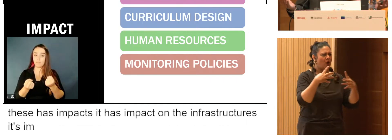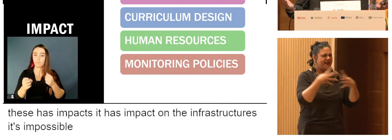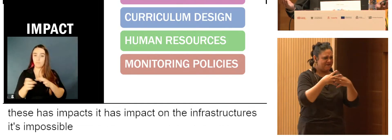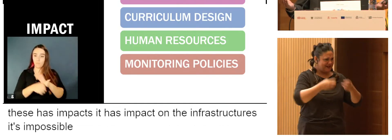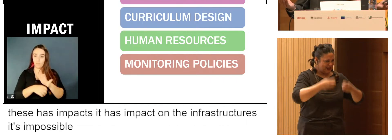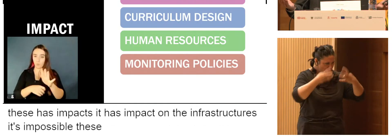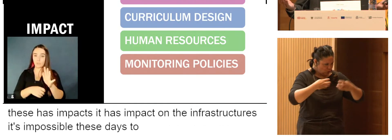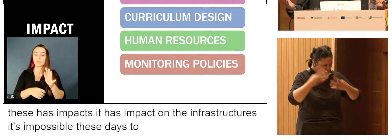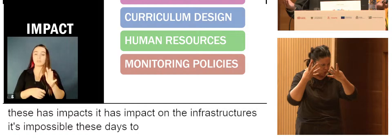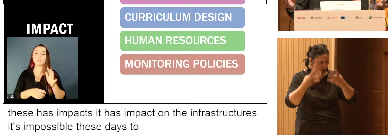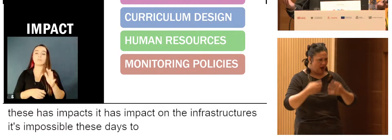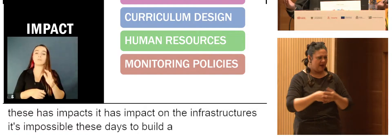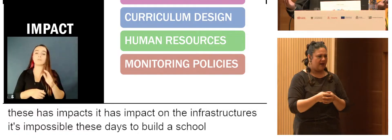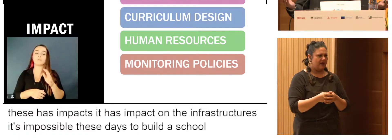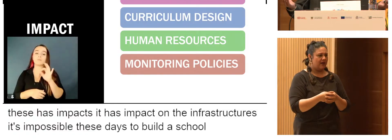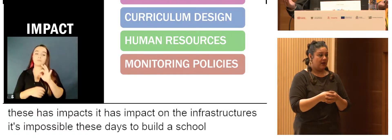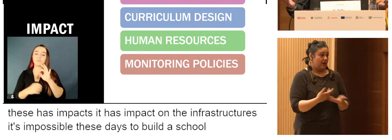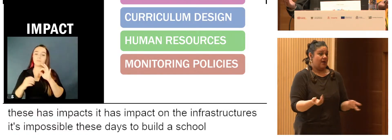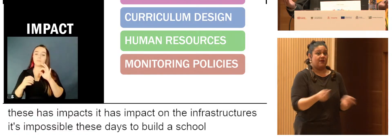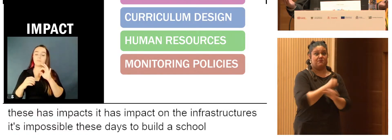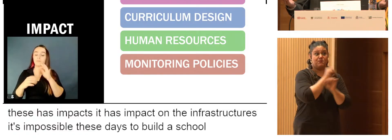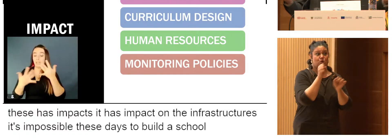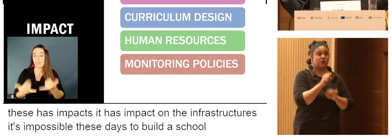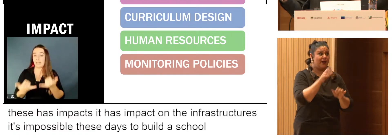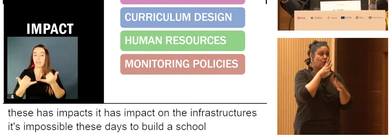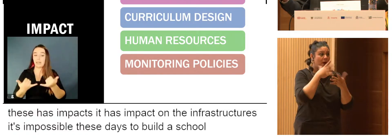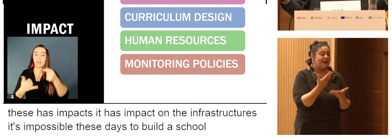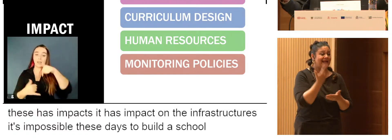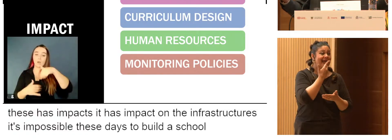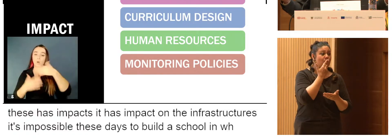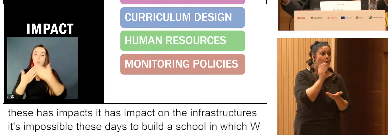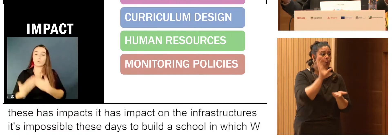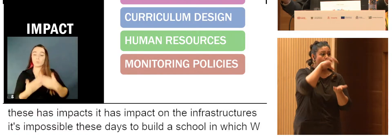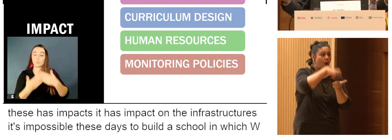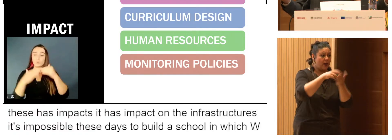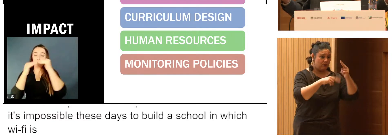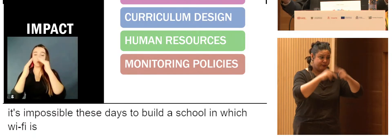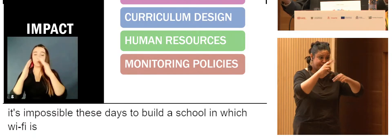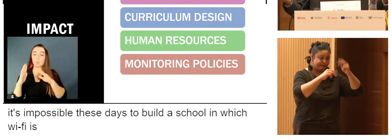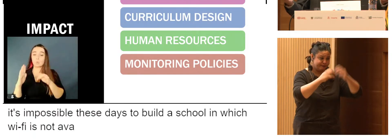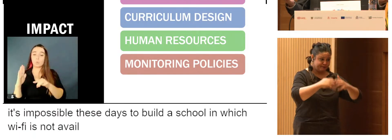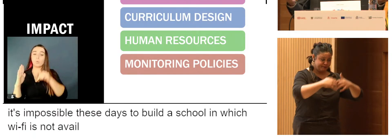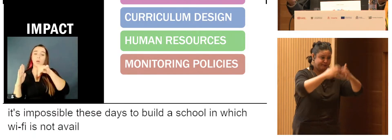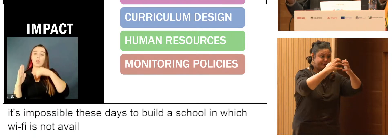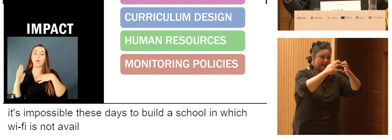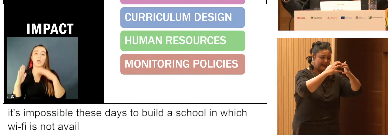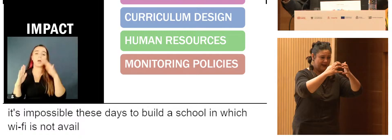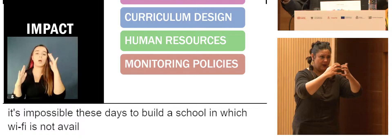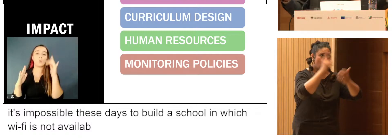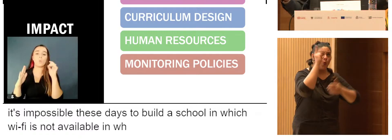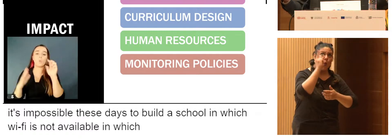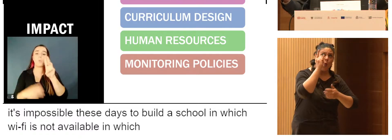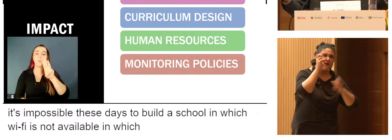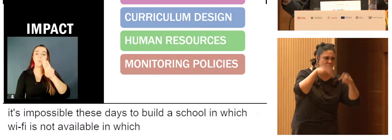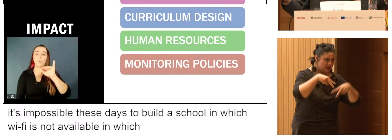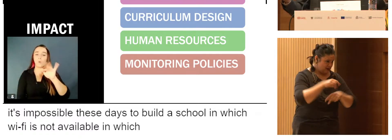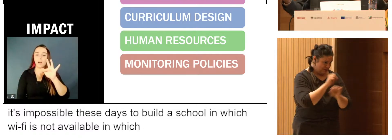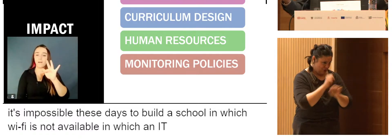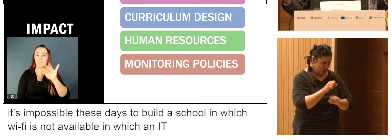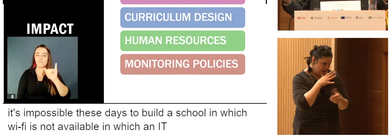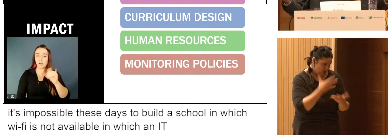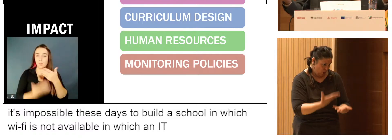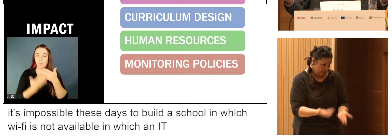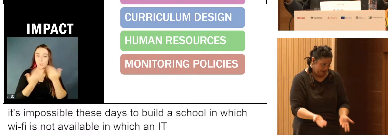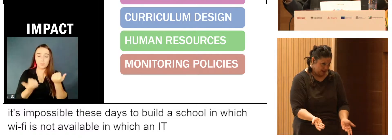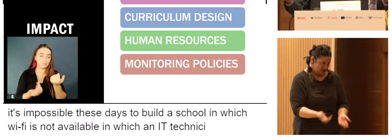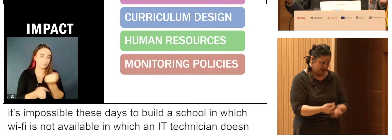to build a school in which Wi-Fi is not available, in which an IT technician